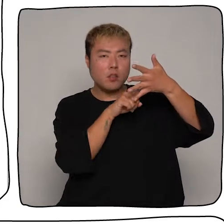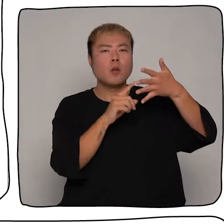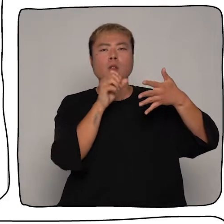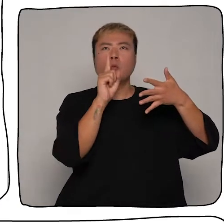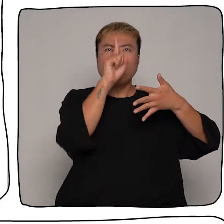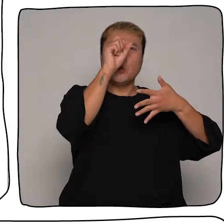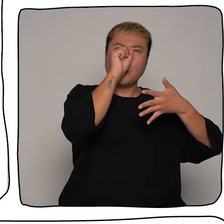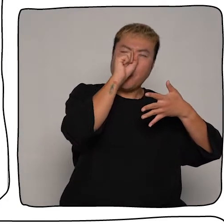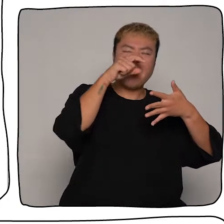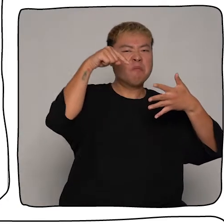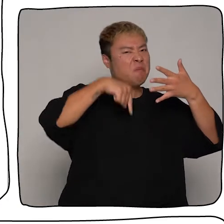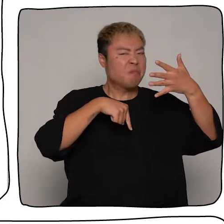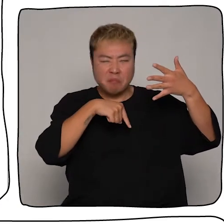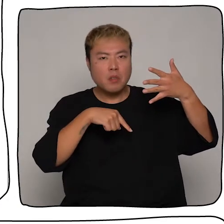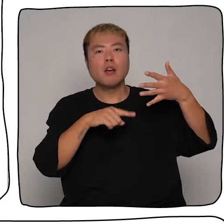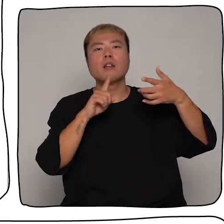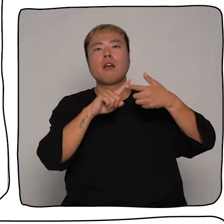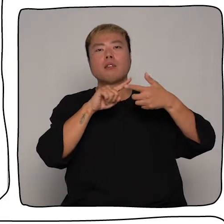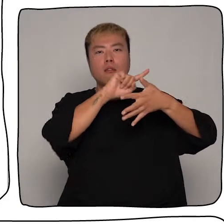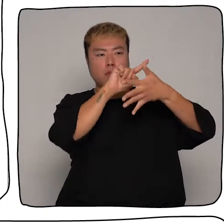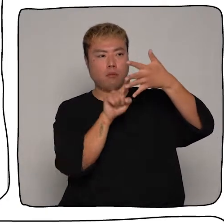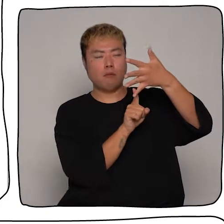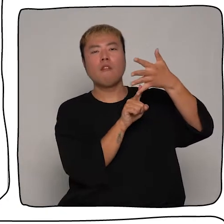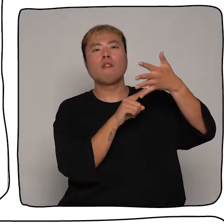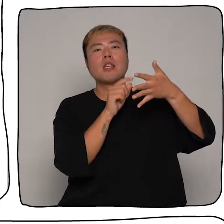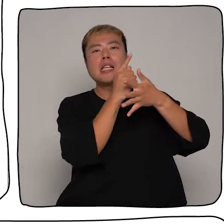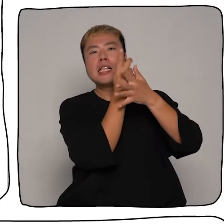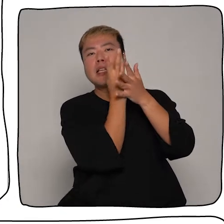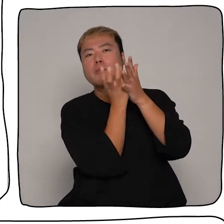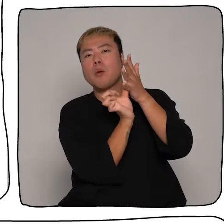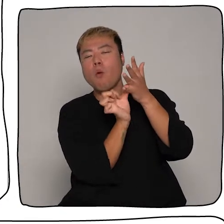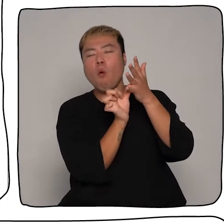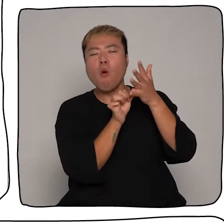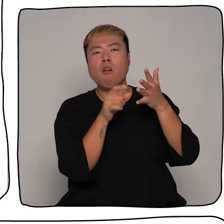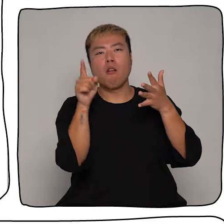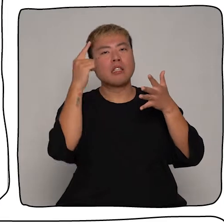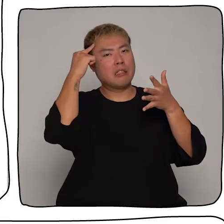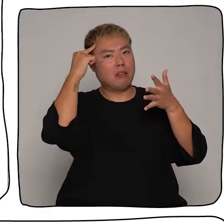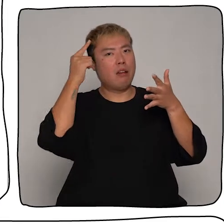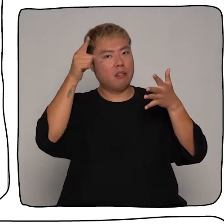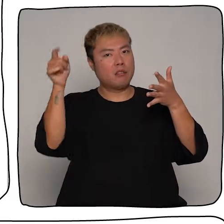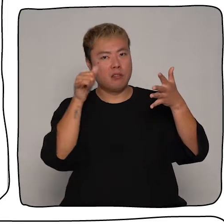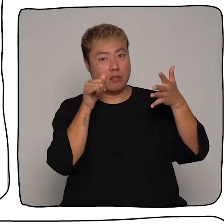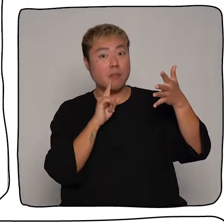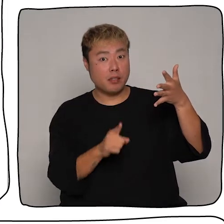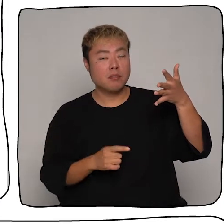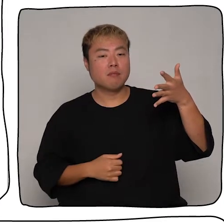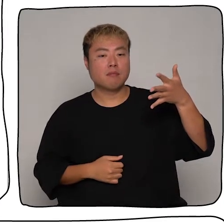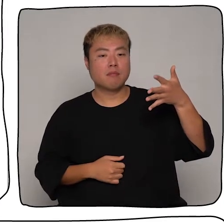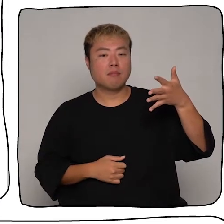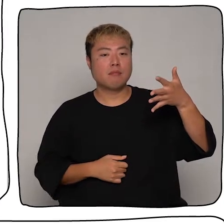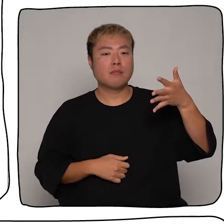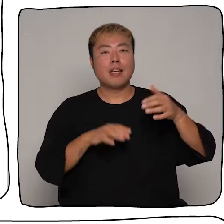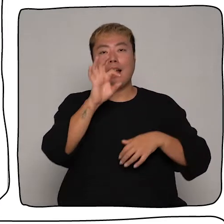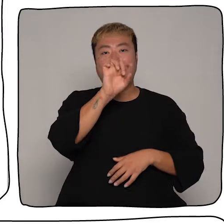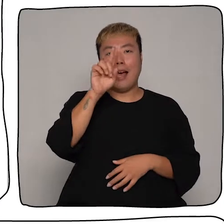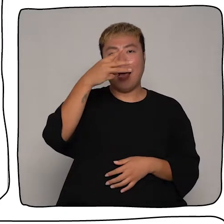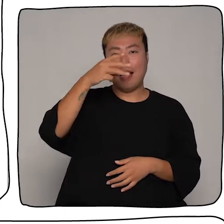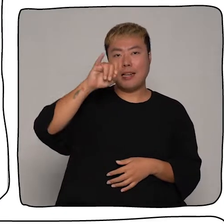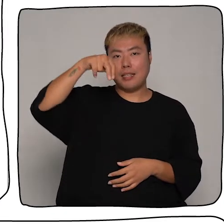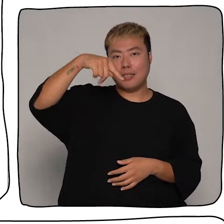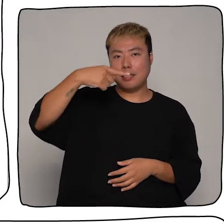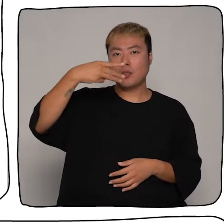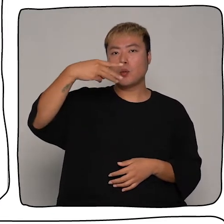people thought that there is a kind of hierarchy of senses. Since